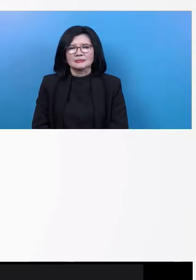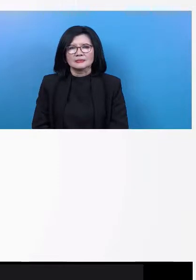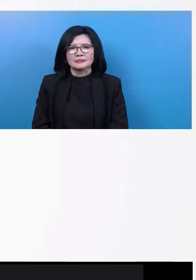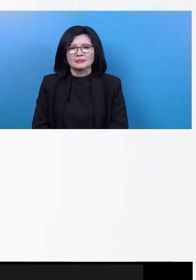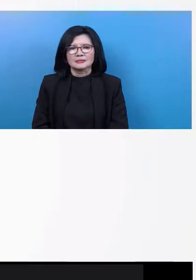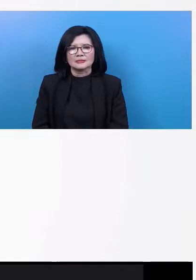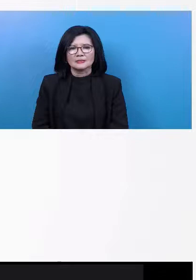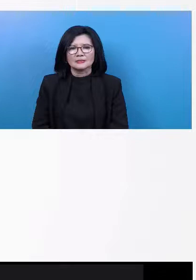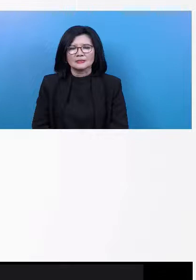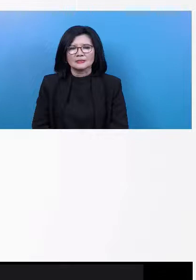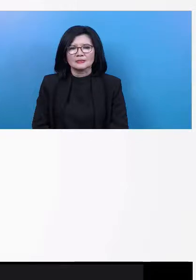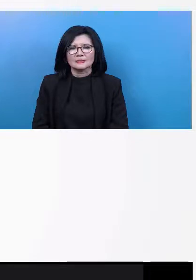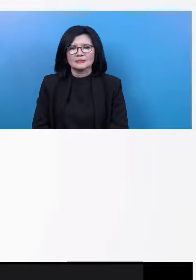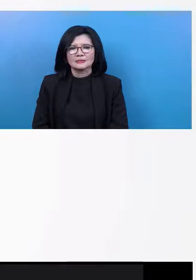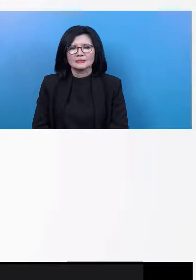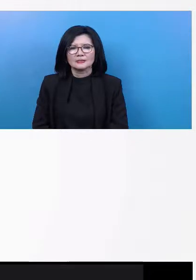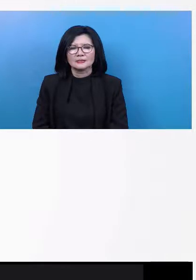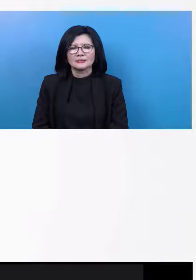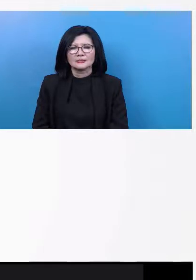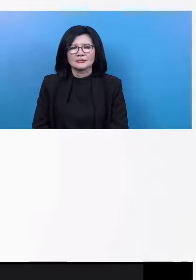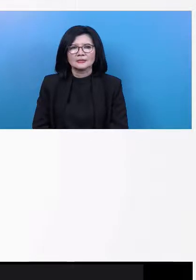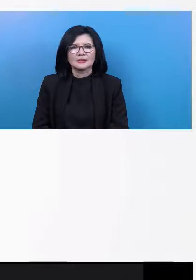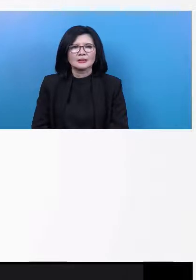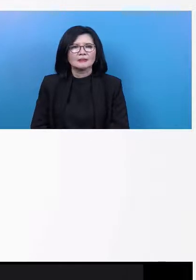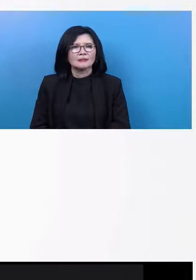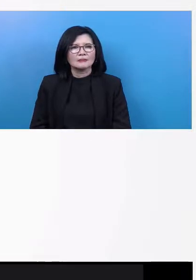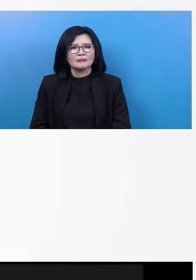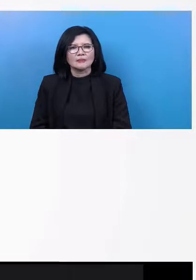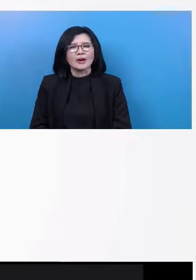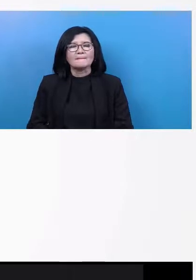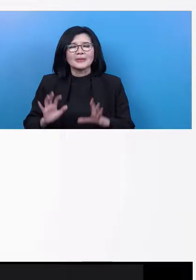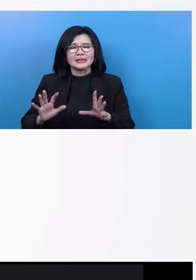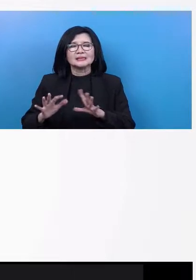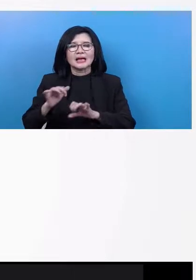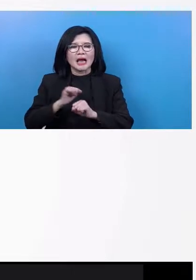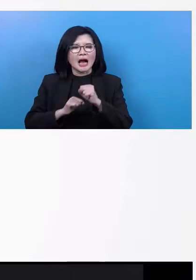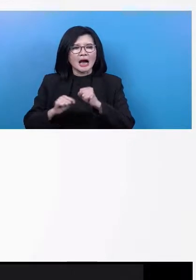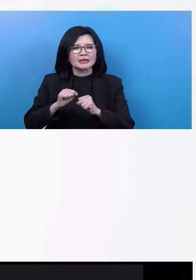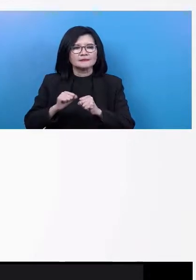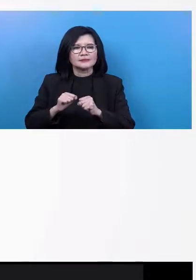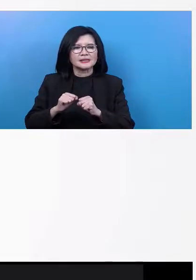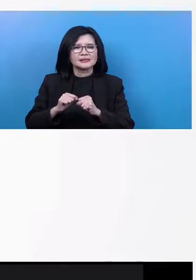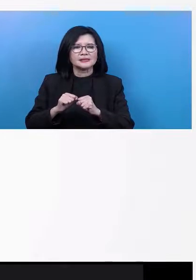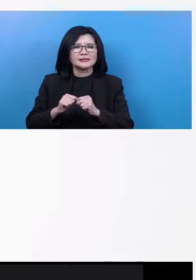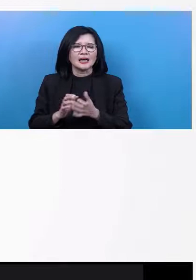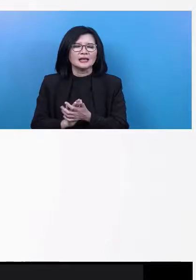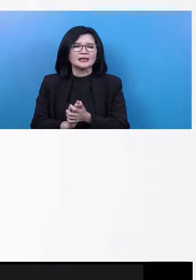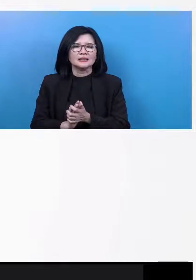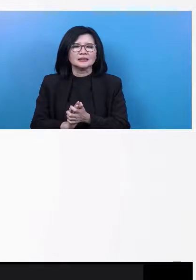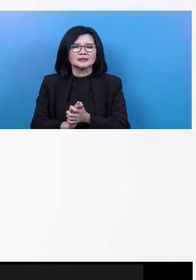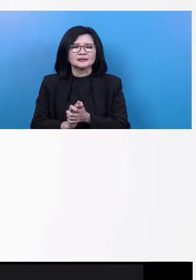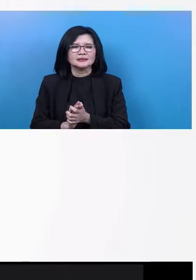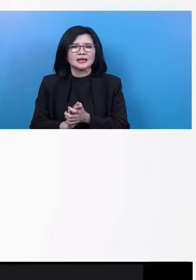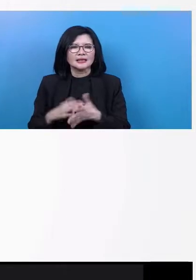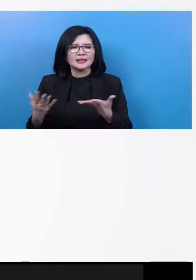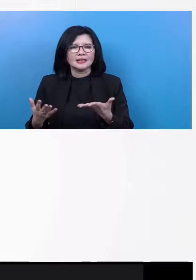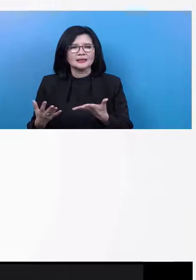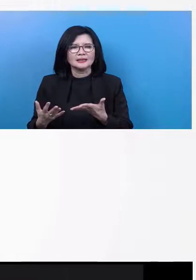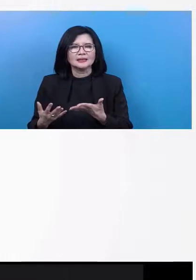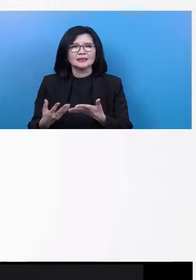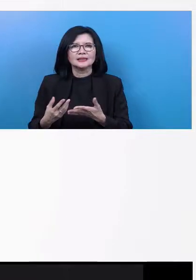activities that did not bring us the dollar into the country, especially